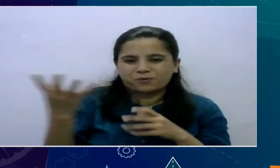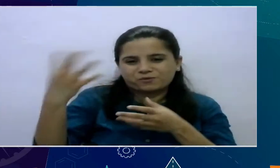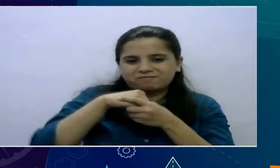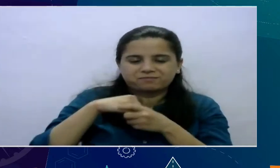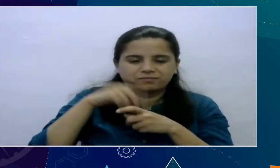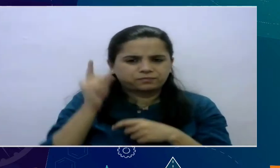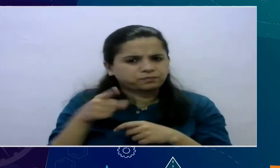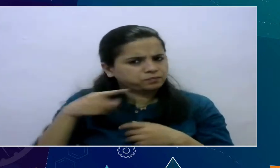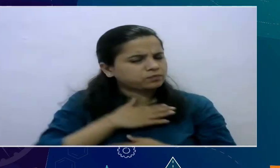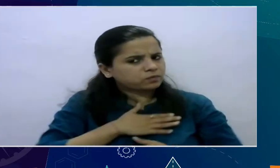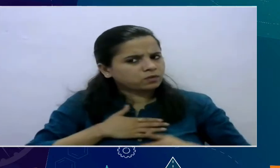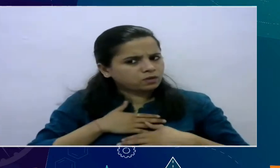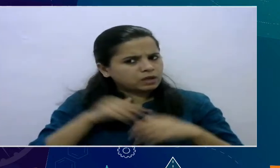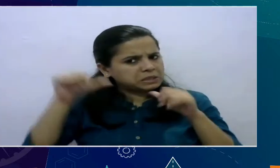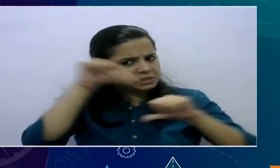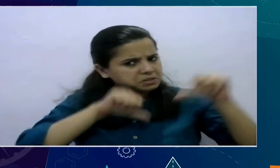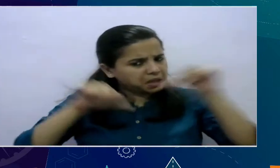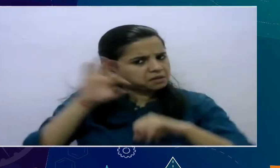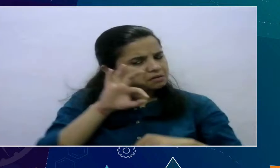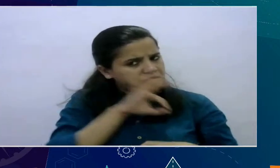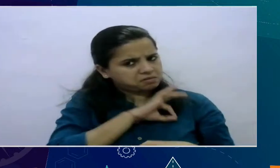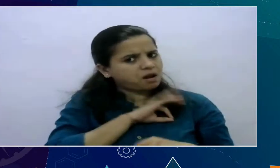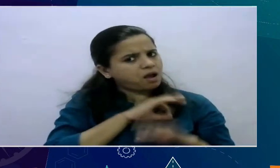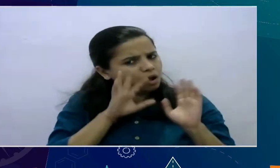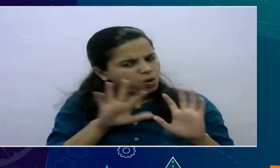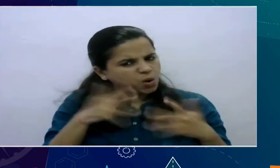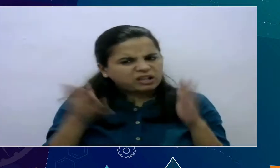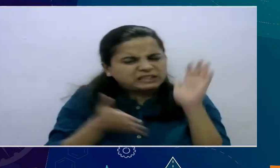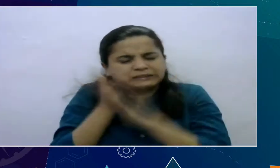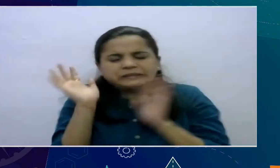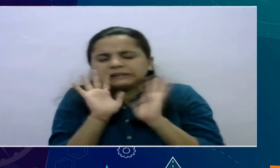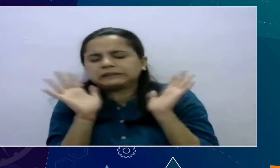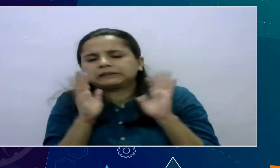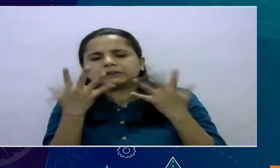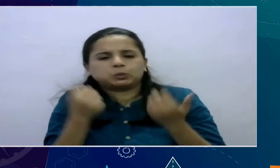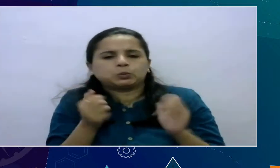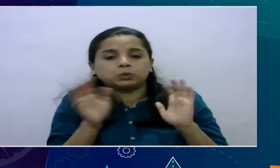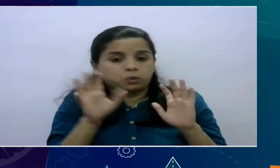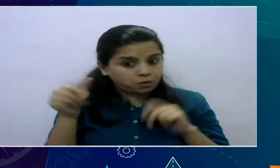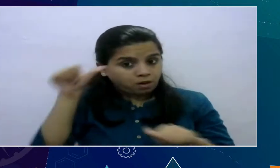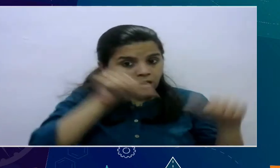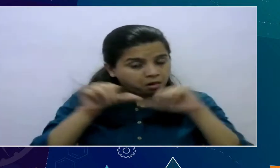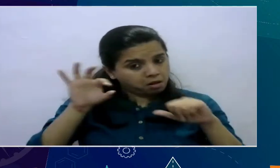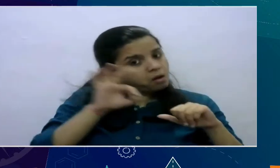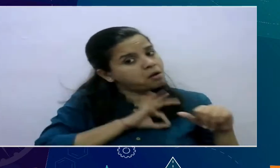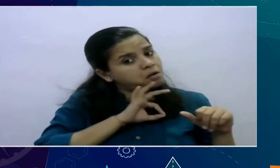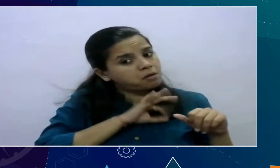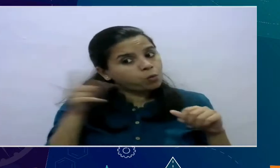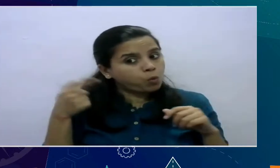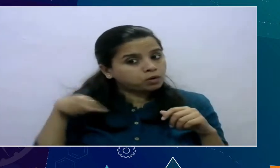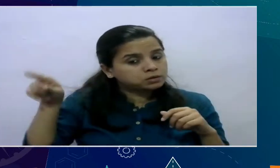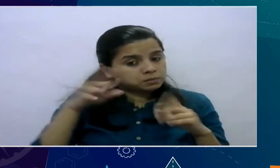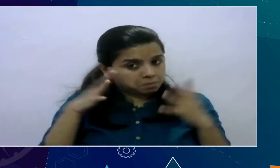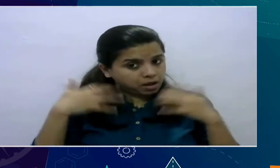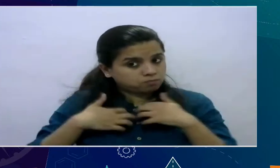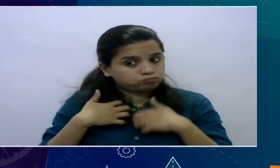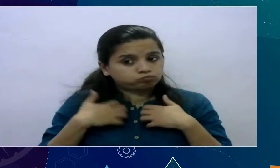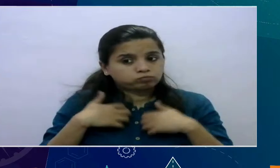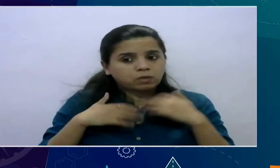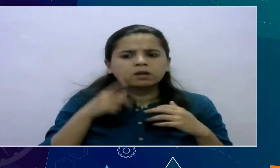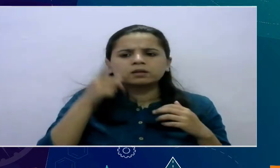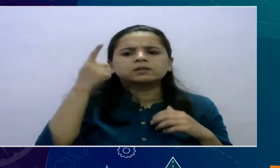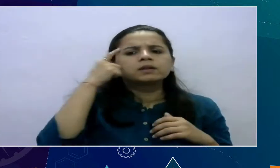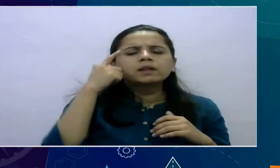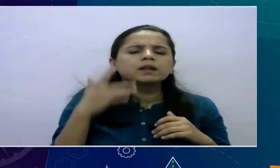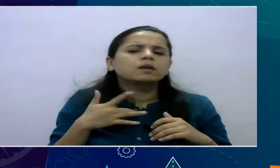they enjoy science? Do they run away from these experiments, or do they take a lot of interest? What exactly